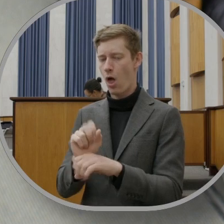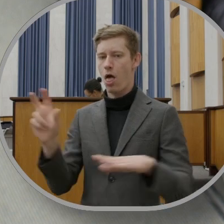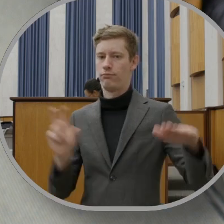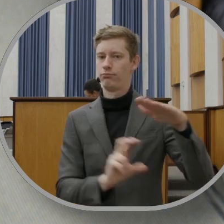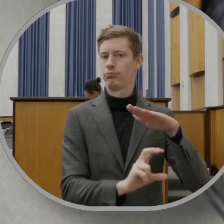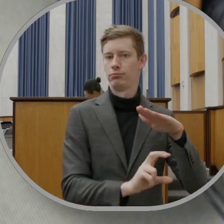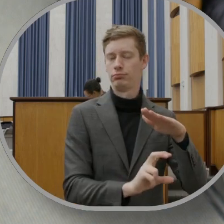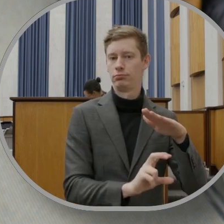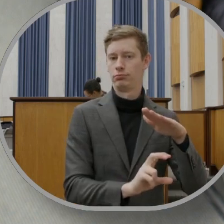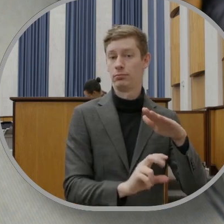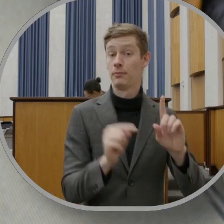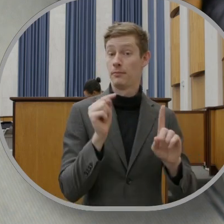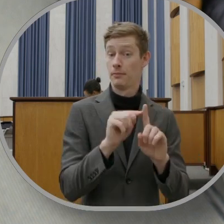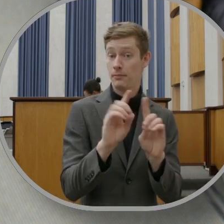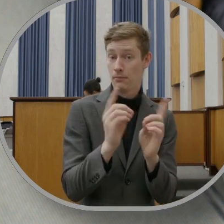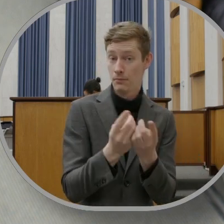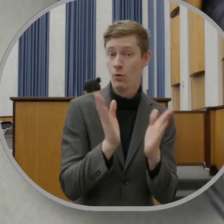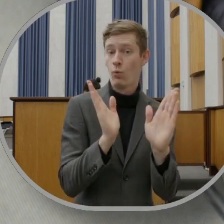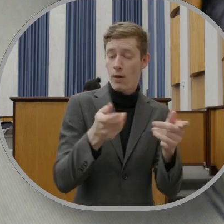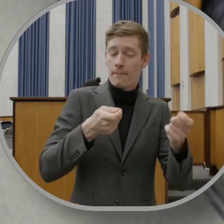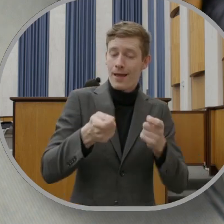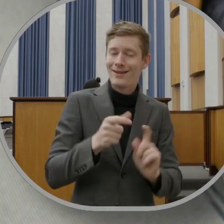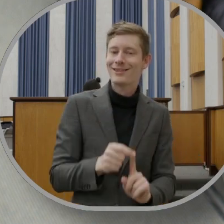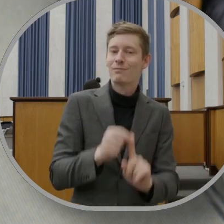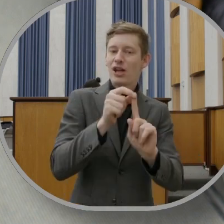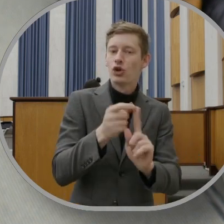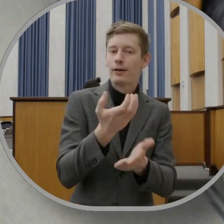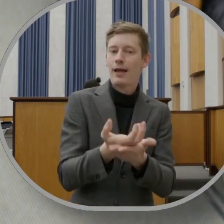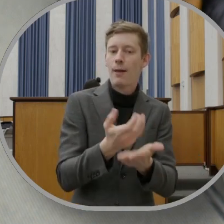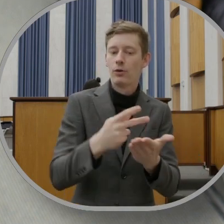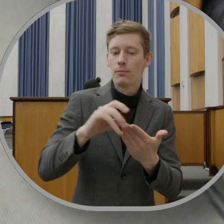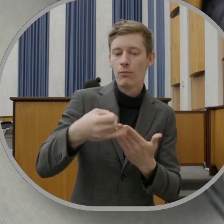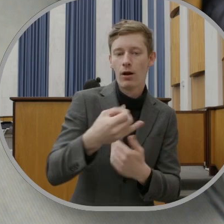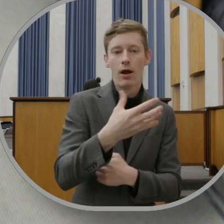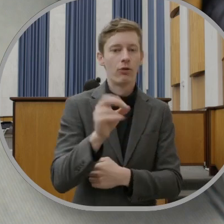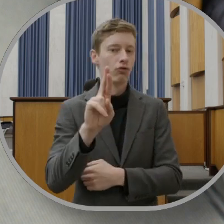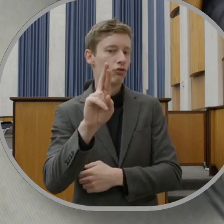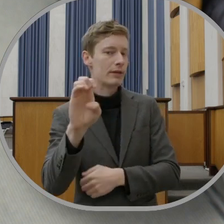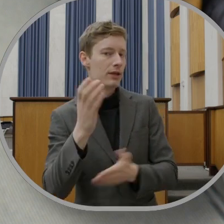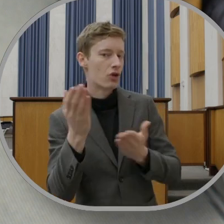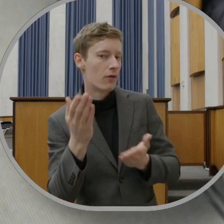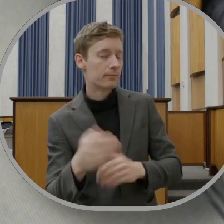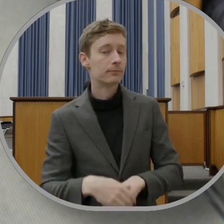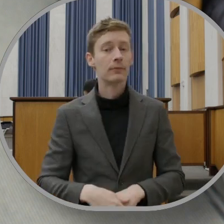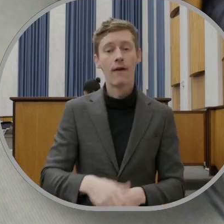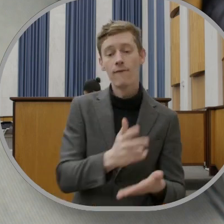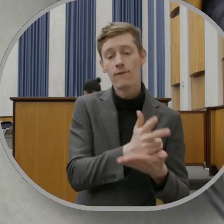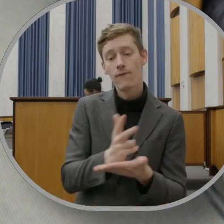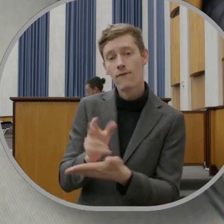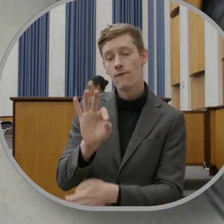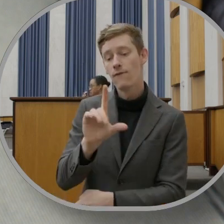this department will manage special capital projects and real estate services, fleet, and parking for the